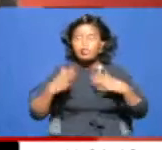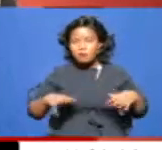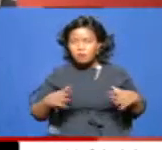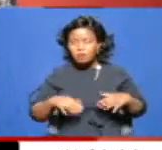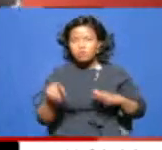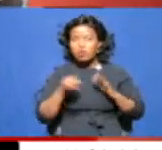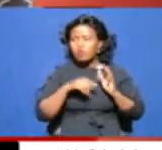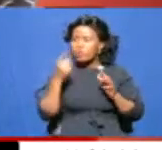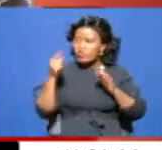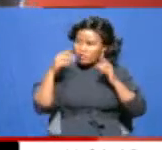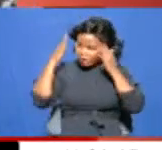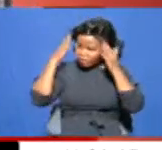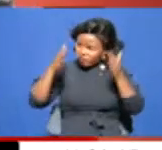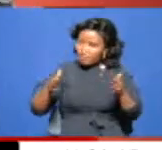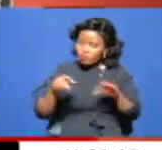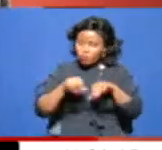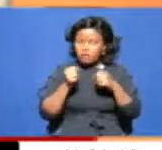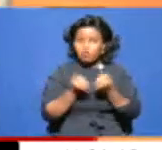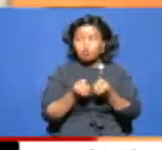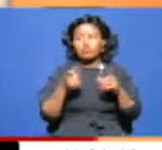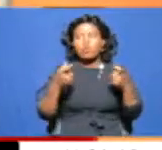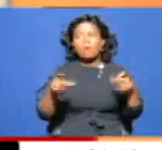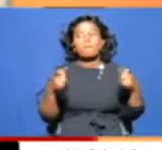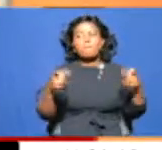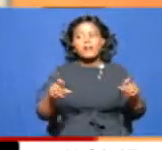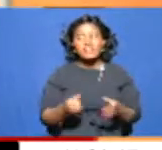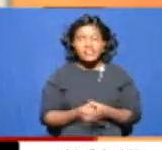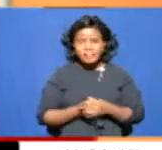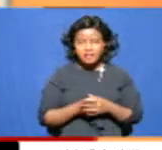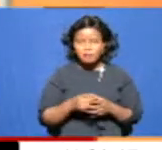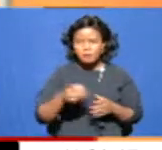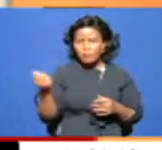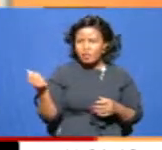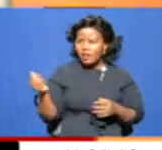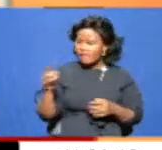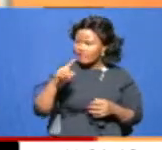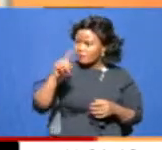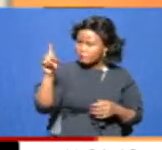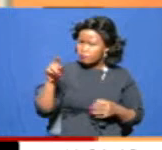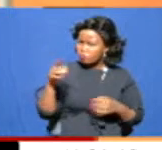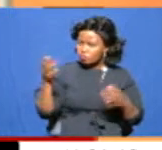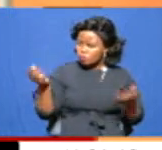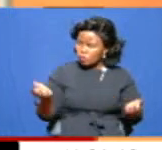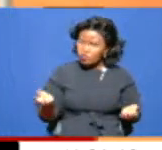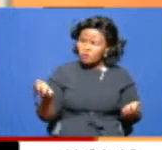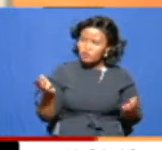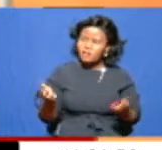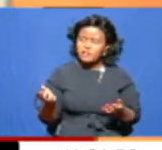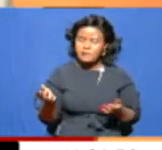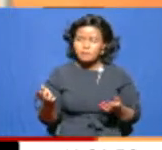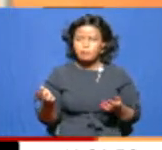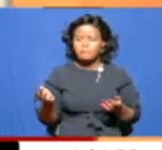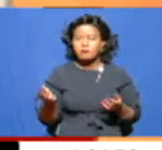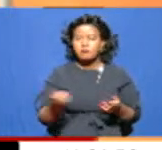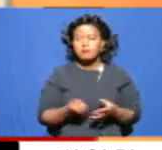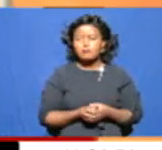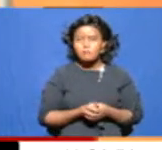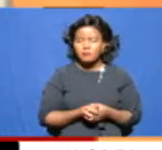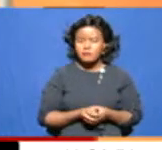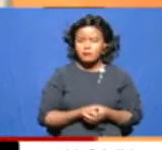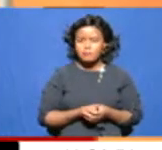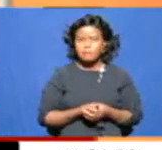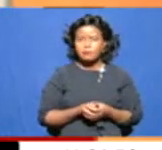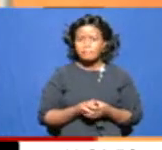Okay. Now, the next question is posed to the both of you. Maybe Greg, you can continue, and then Bramwell will tell us that later.